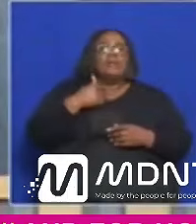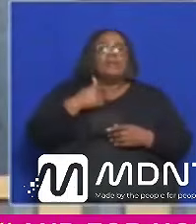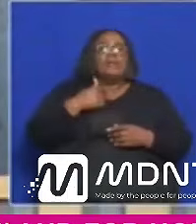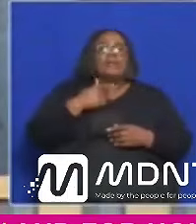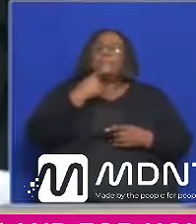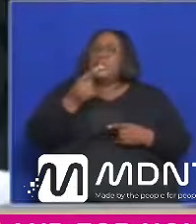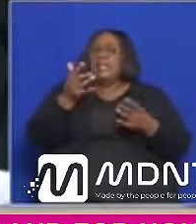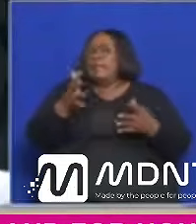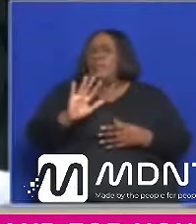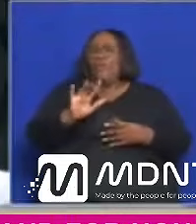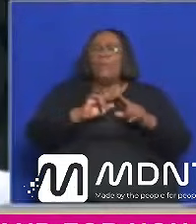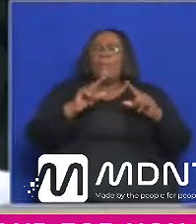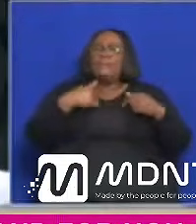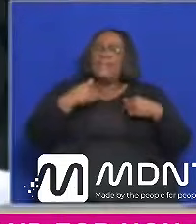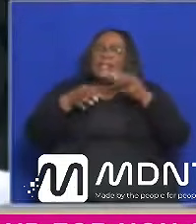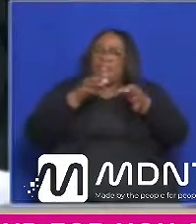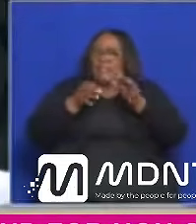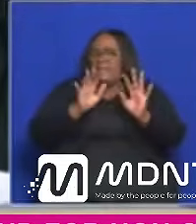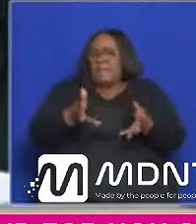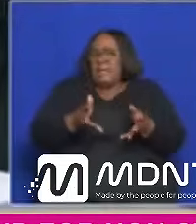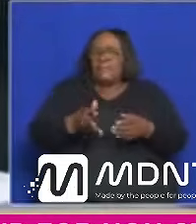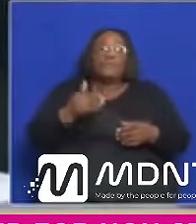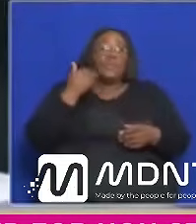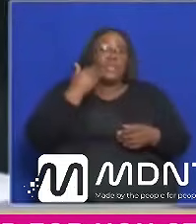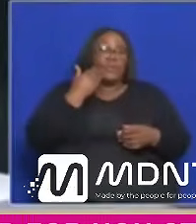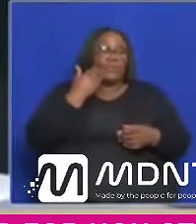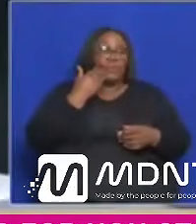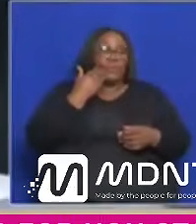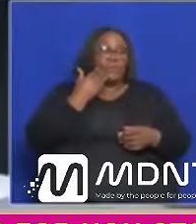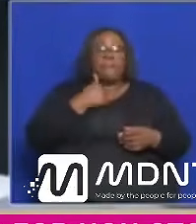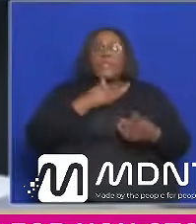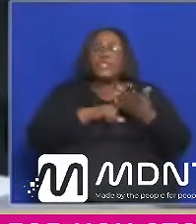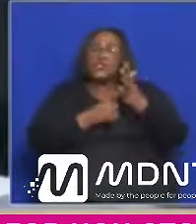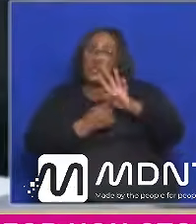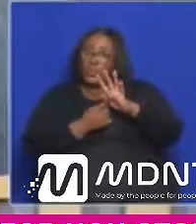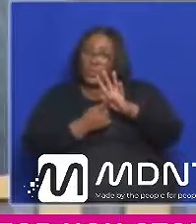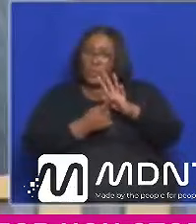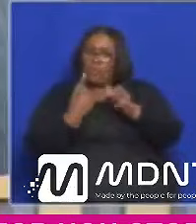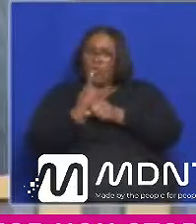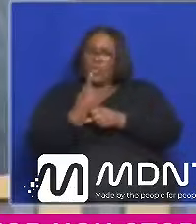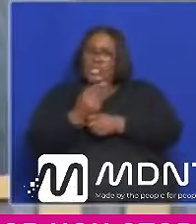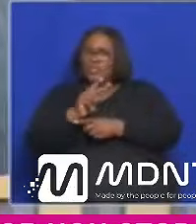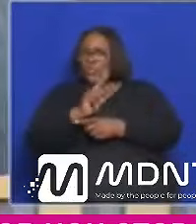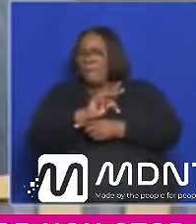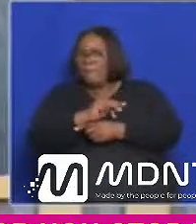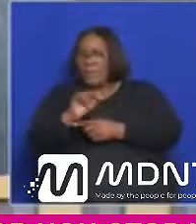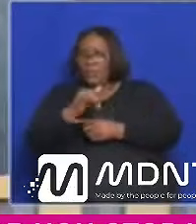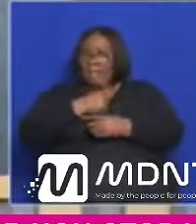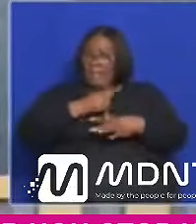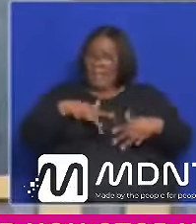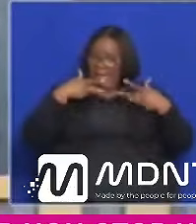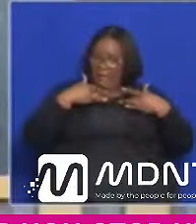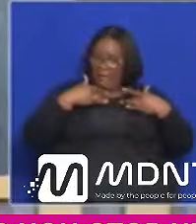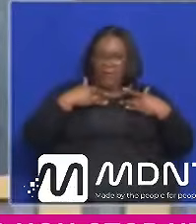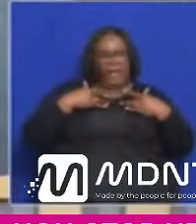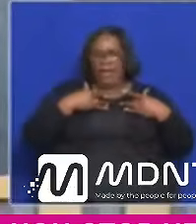it will be something if I only saw the transaction of only 2 million in my life, not to say that I'm a person with who deals with